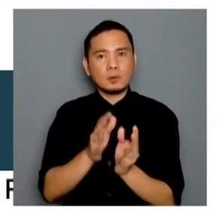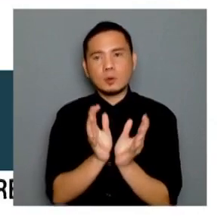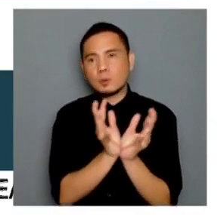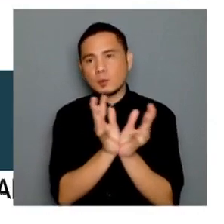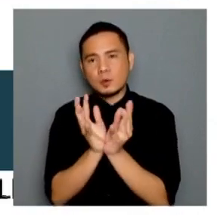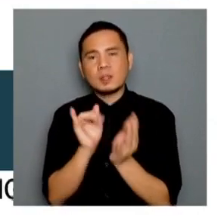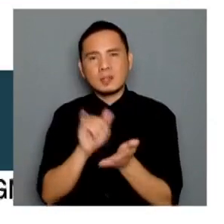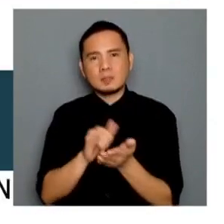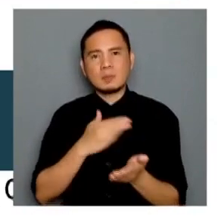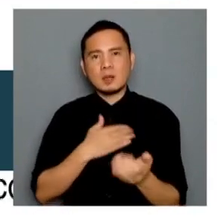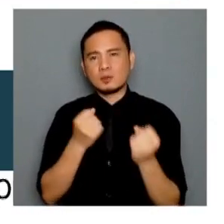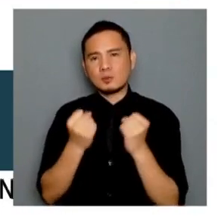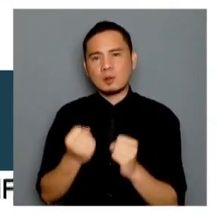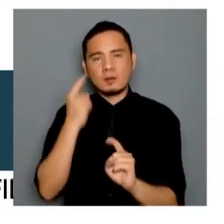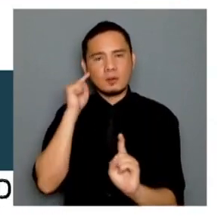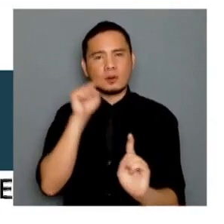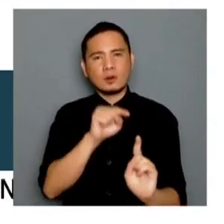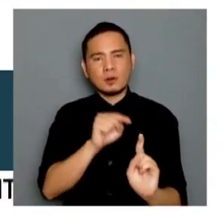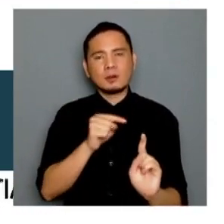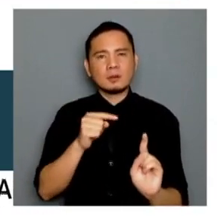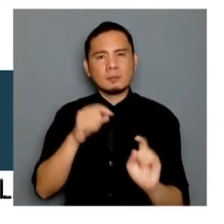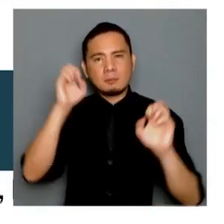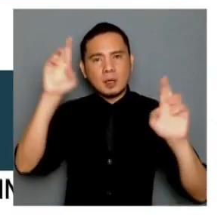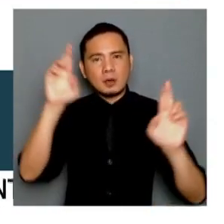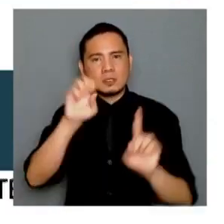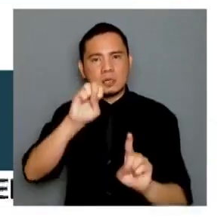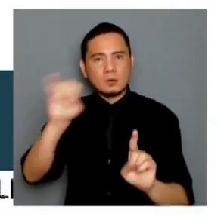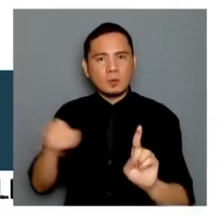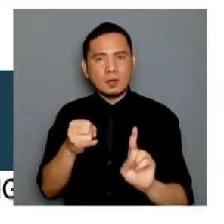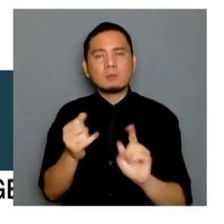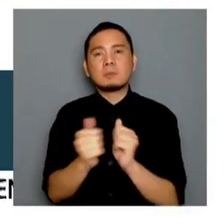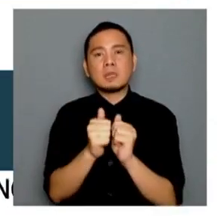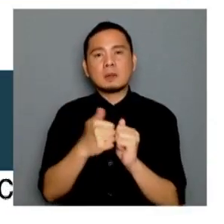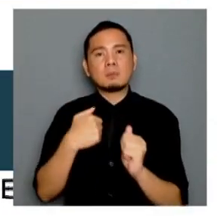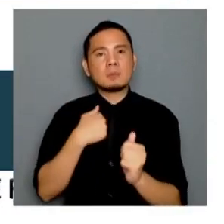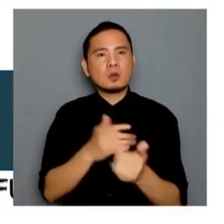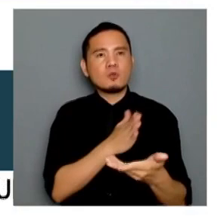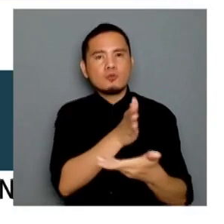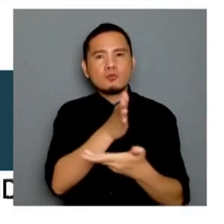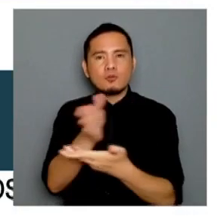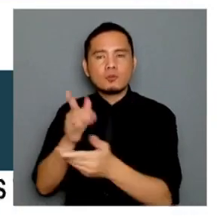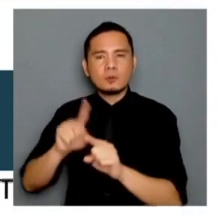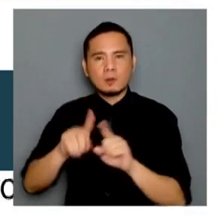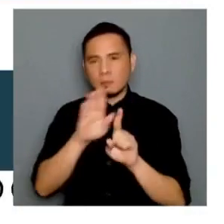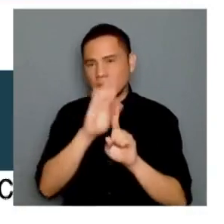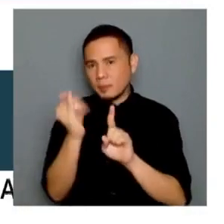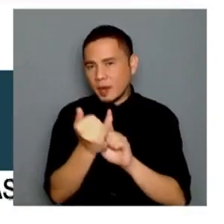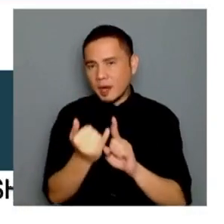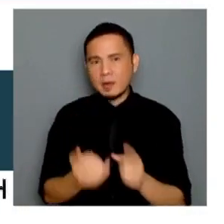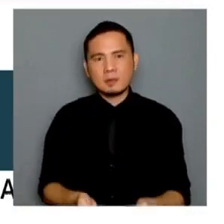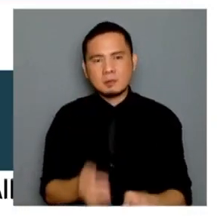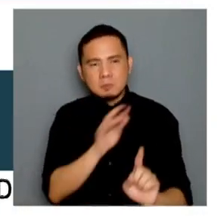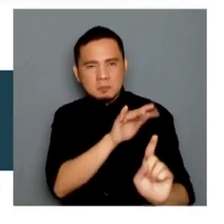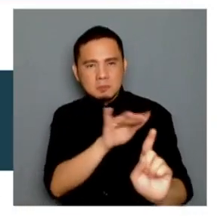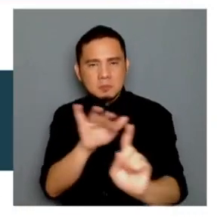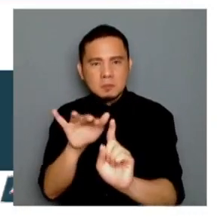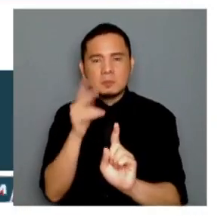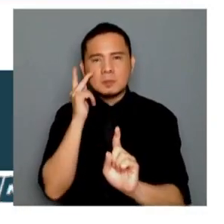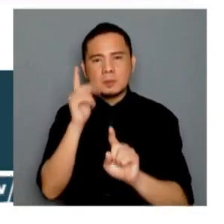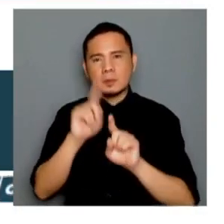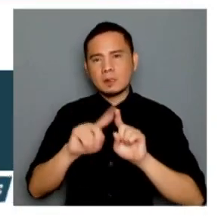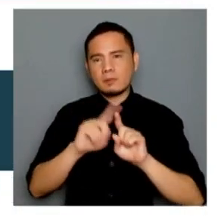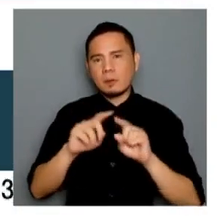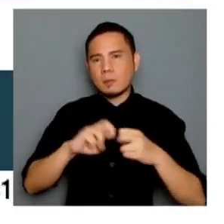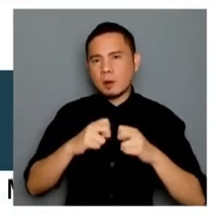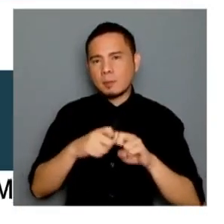San Juan. When I say on the ground, we really go around the barangays to see what are the problems that have to be solved. So